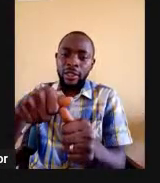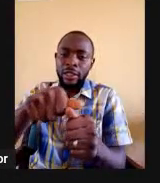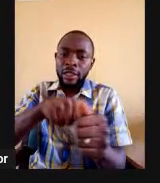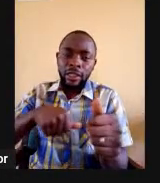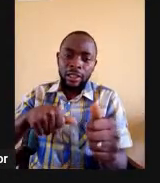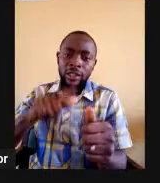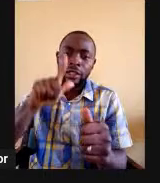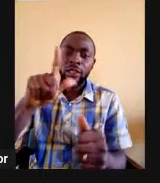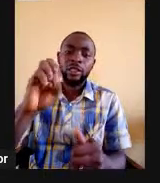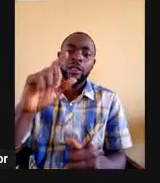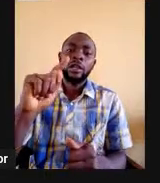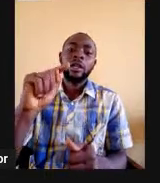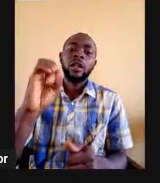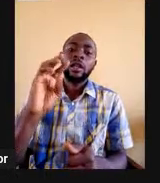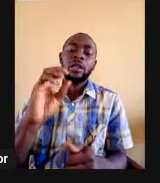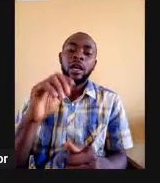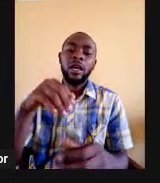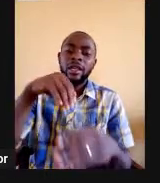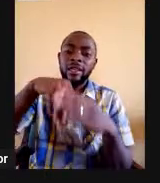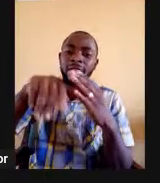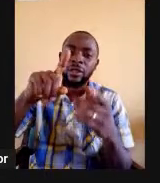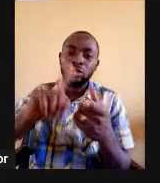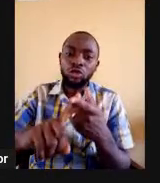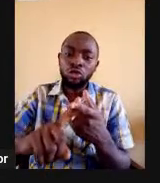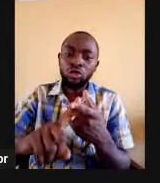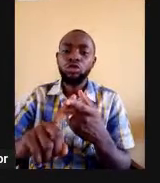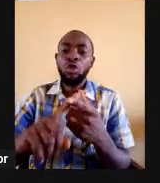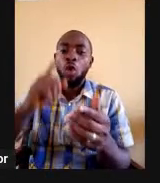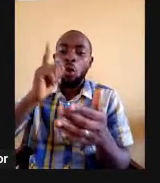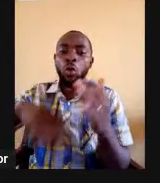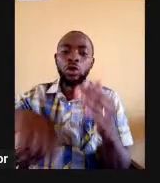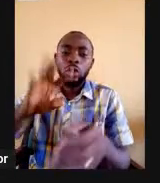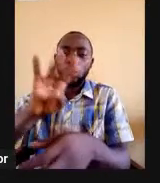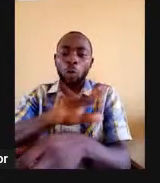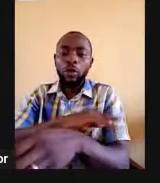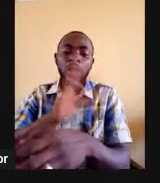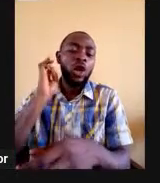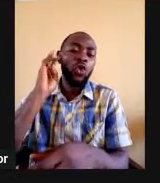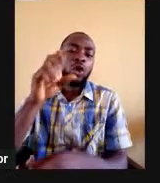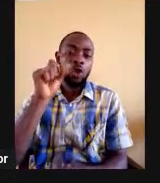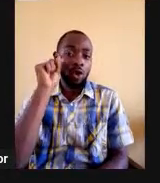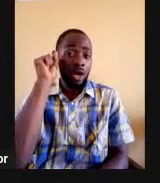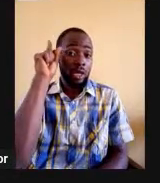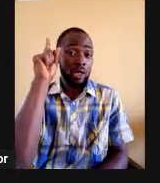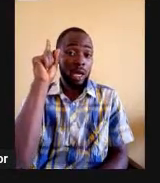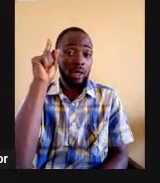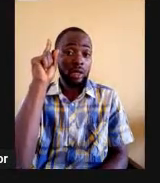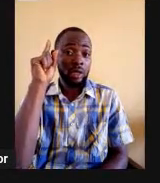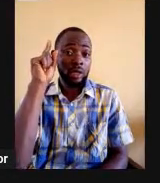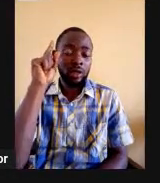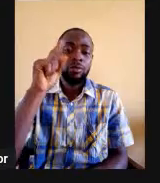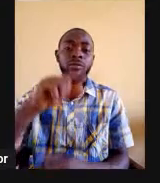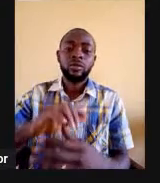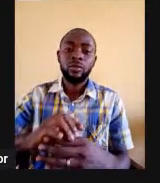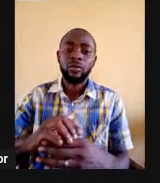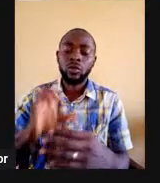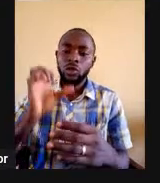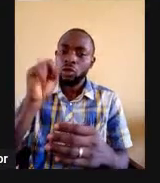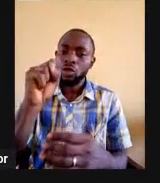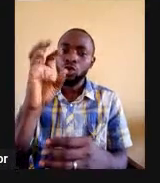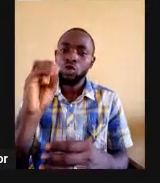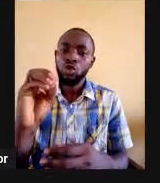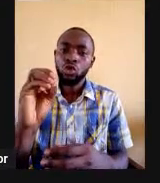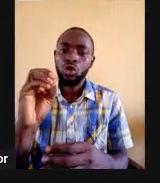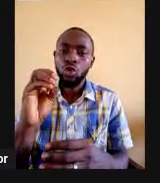numerical codes that the computer will understand, into the binary code that the computer will understand. So you type into your